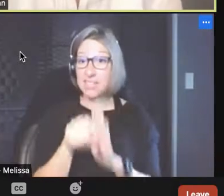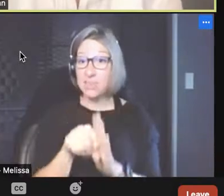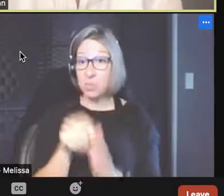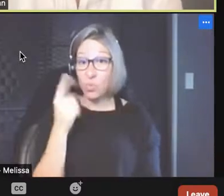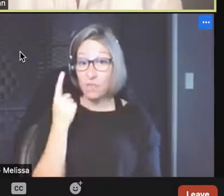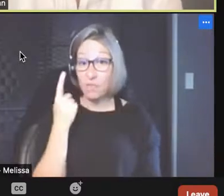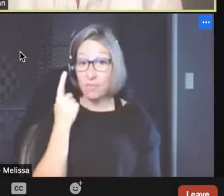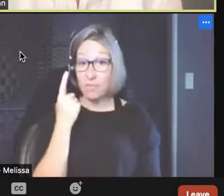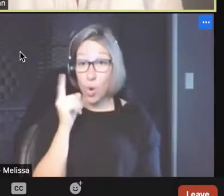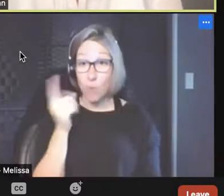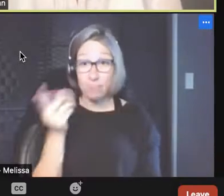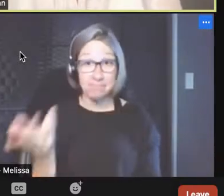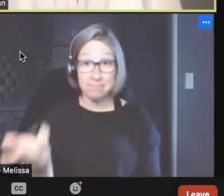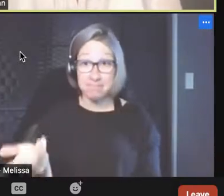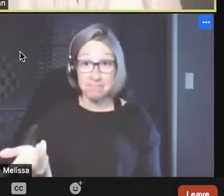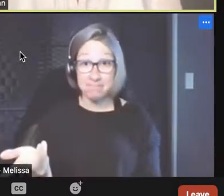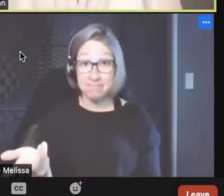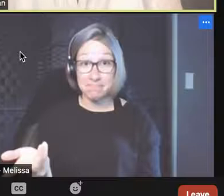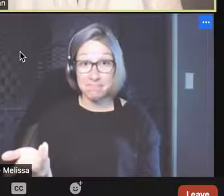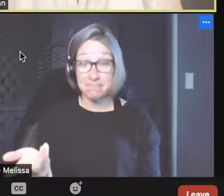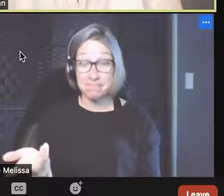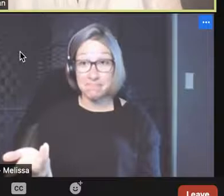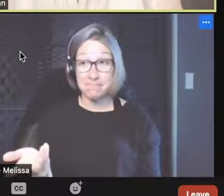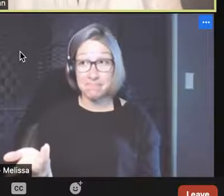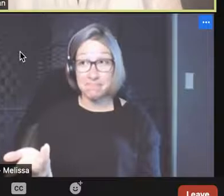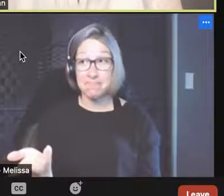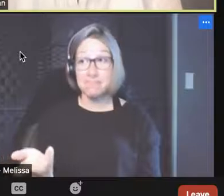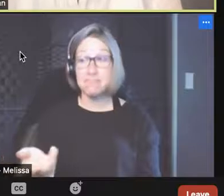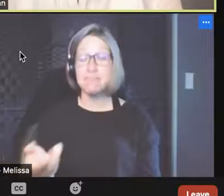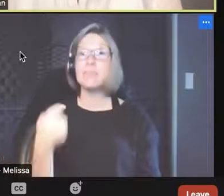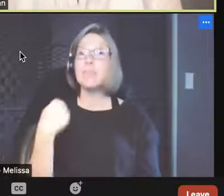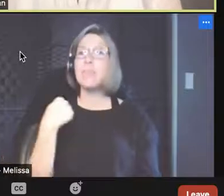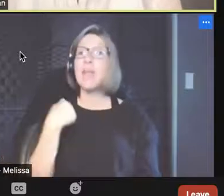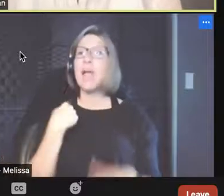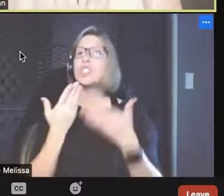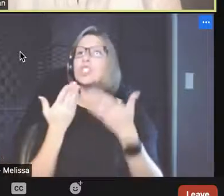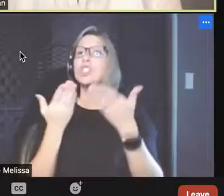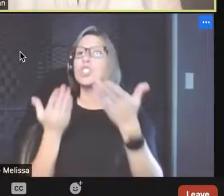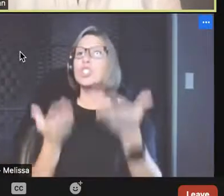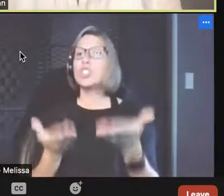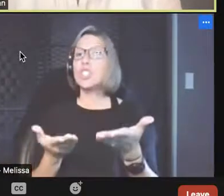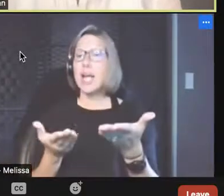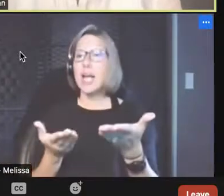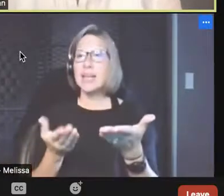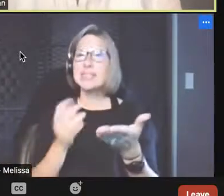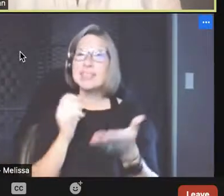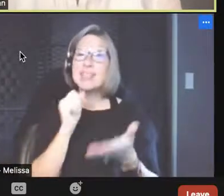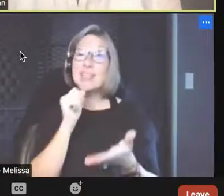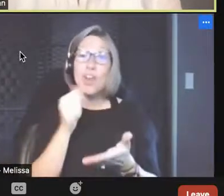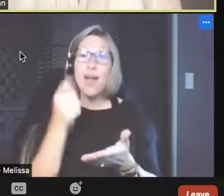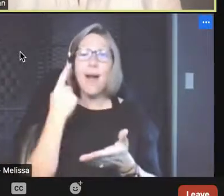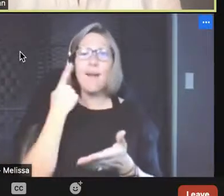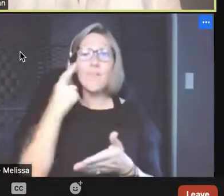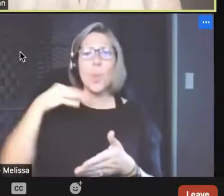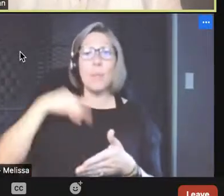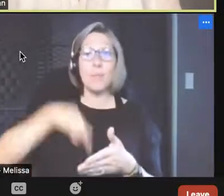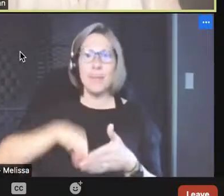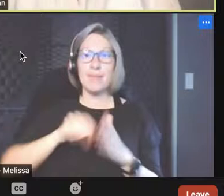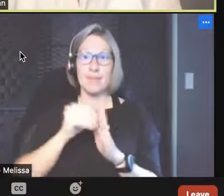Who are they for? And I would suggest that they are not necessarily for the benefit of the